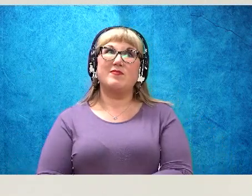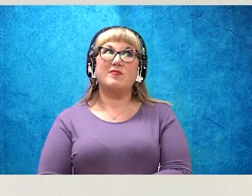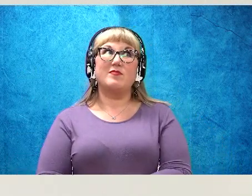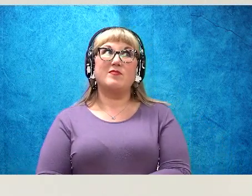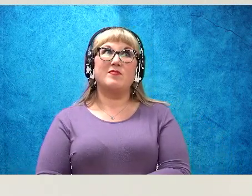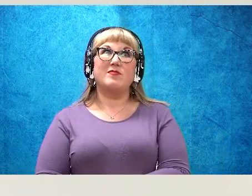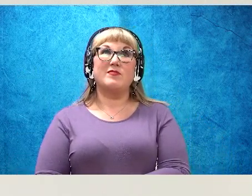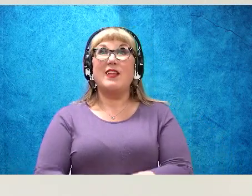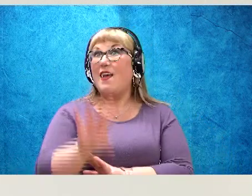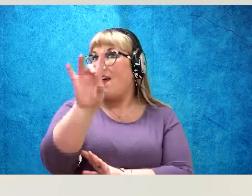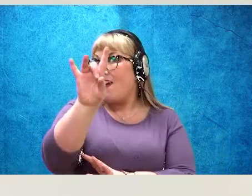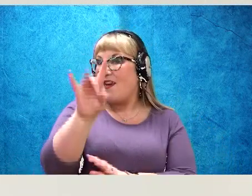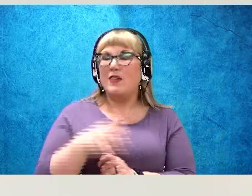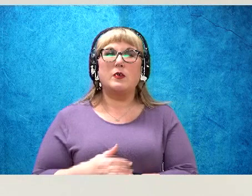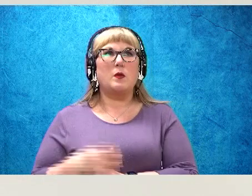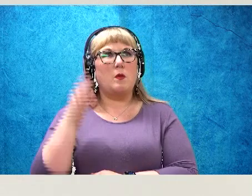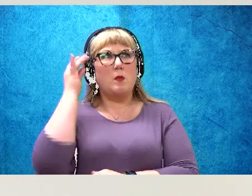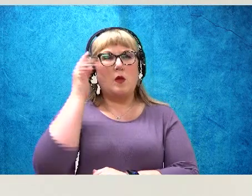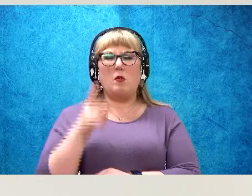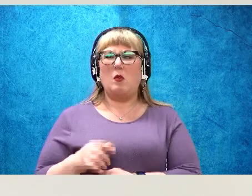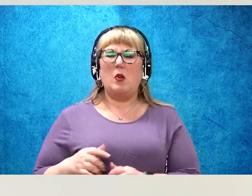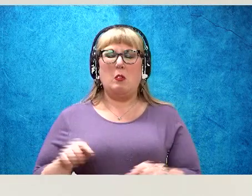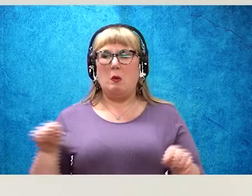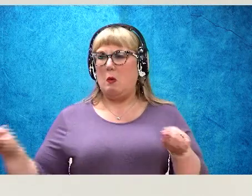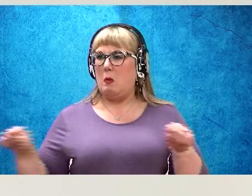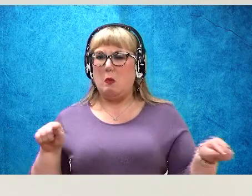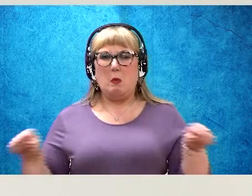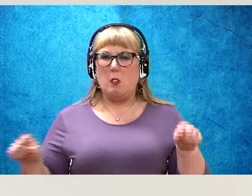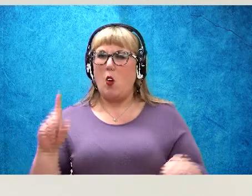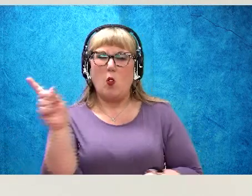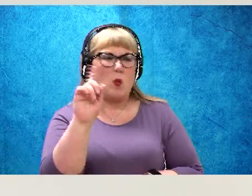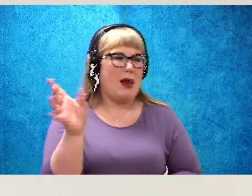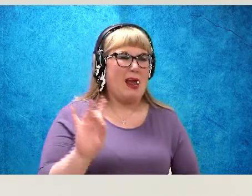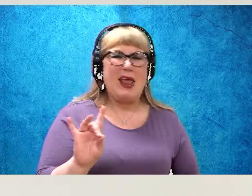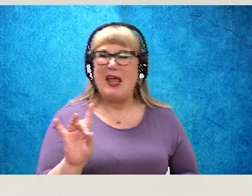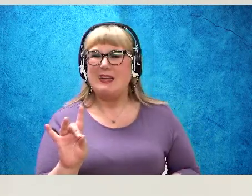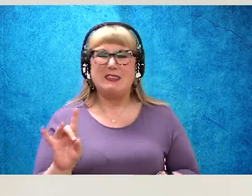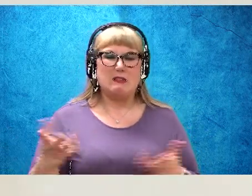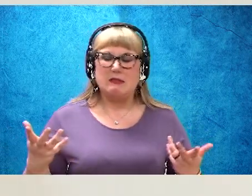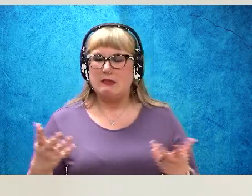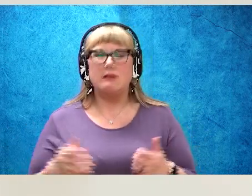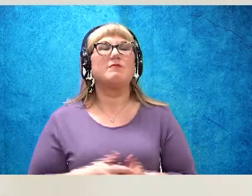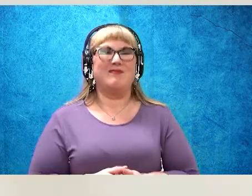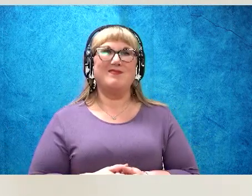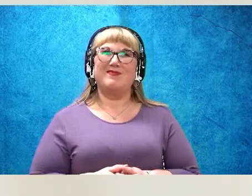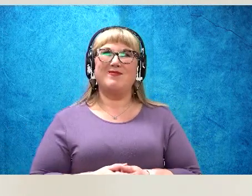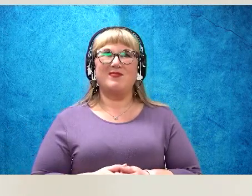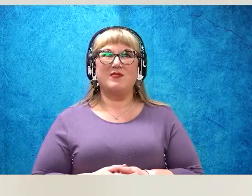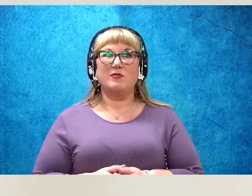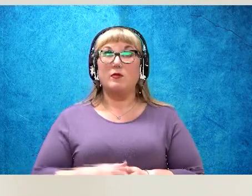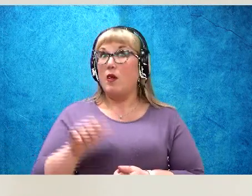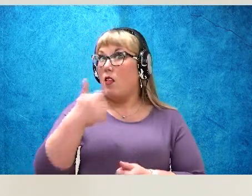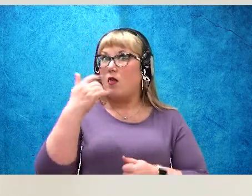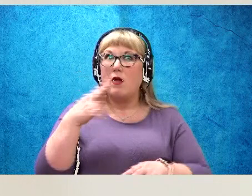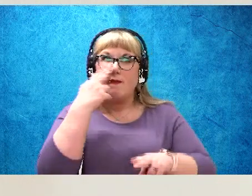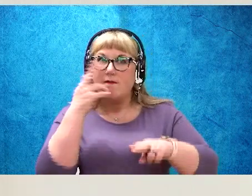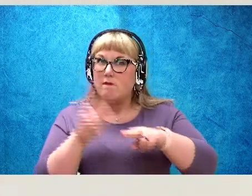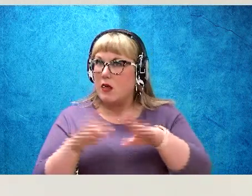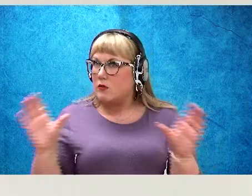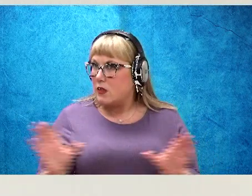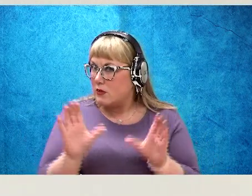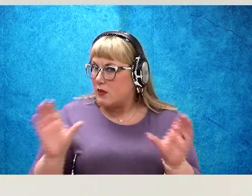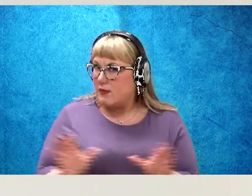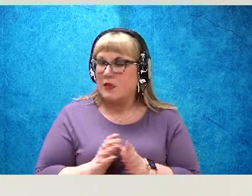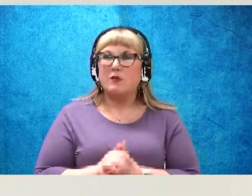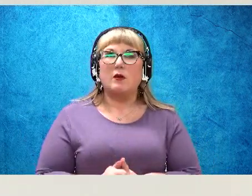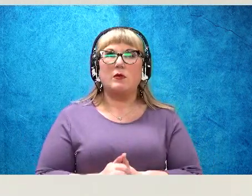Or 8, and you'd have to think about which direction you have to go and find that number. Another fun activity to do